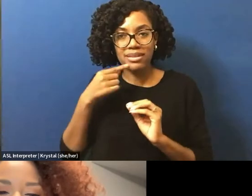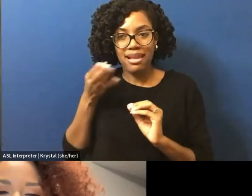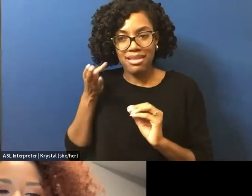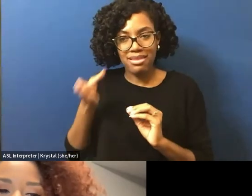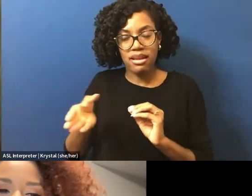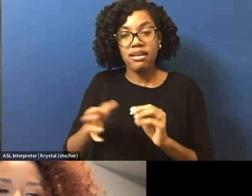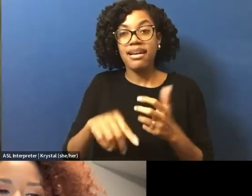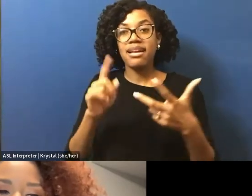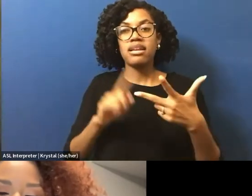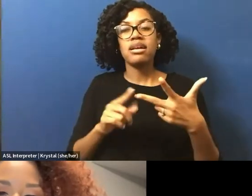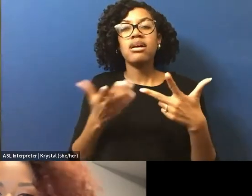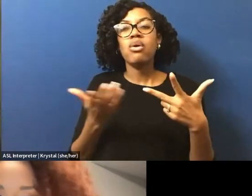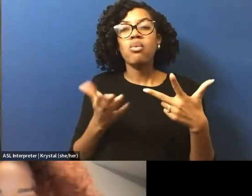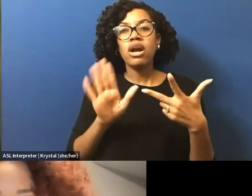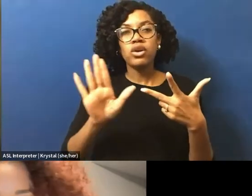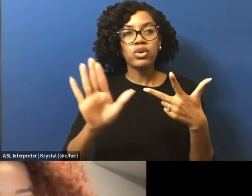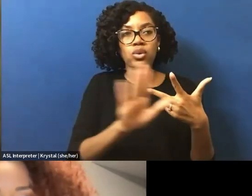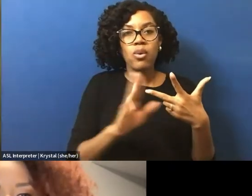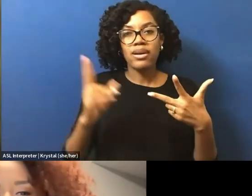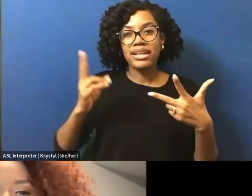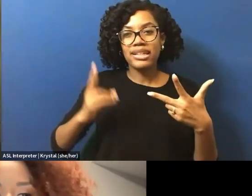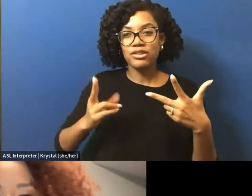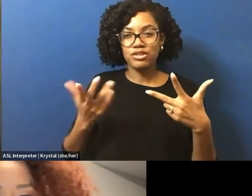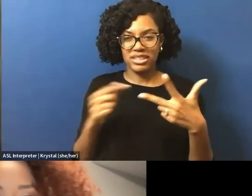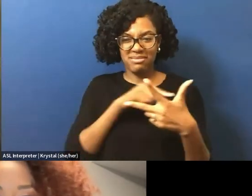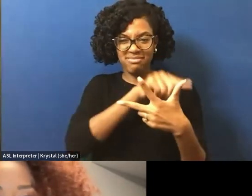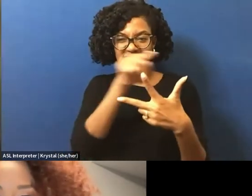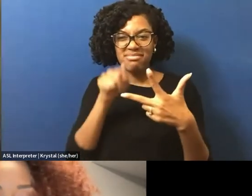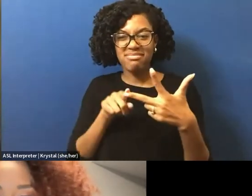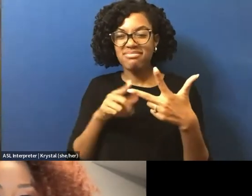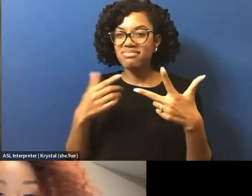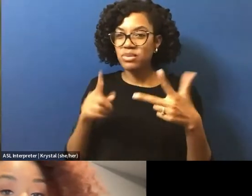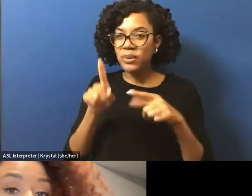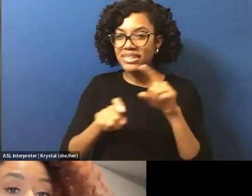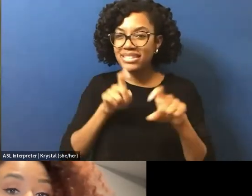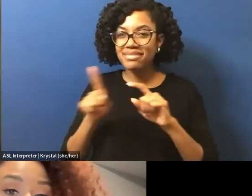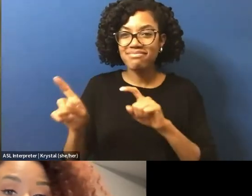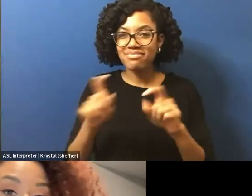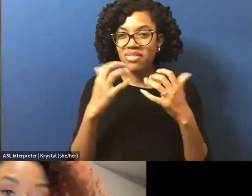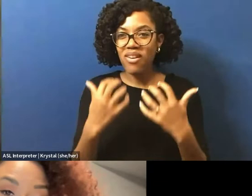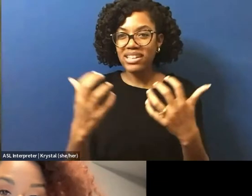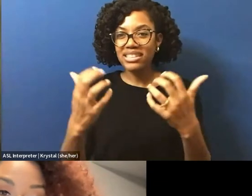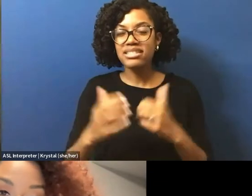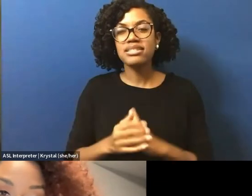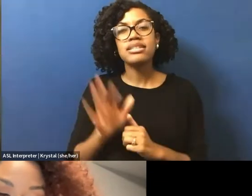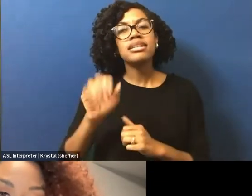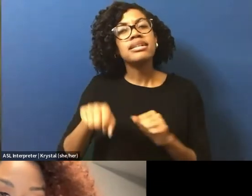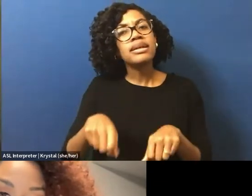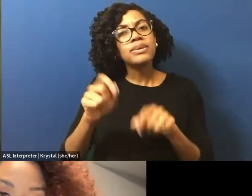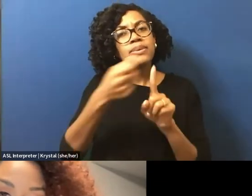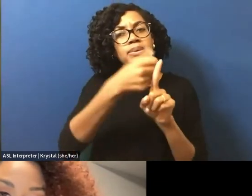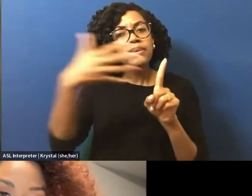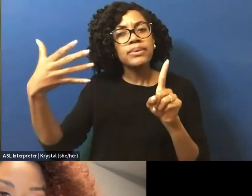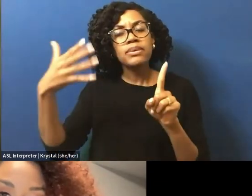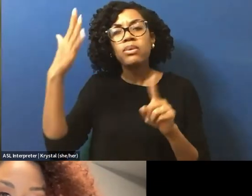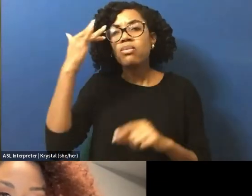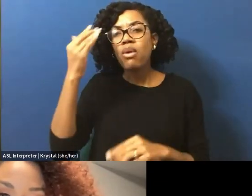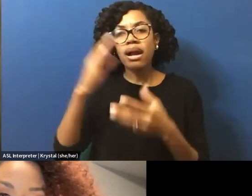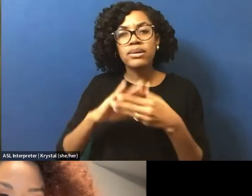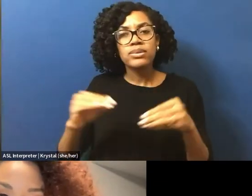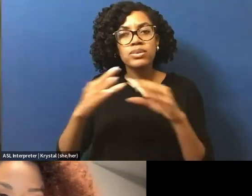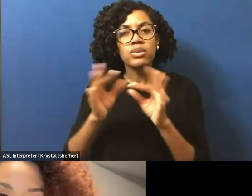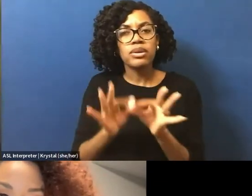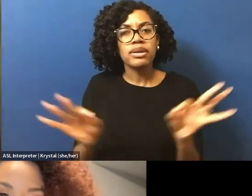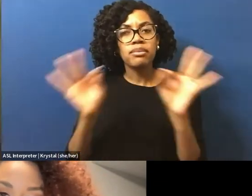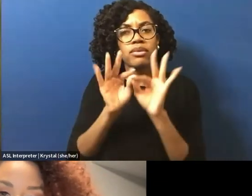much. So can you tell us more about what you mean? Why are narratives important? And what are narratives shaped by? Yeah,